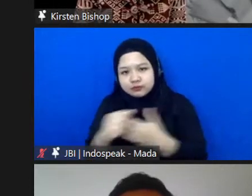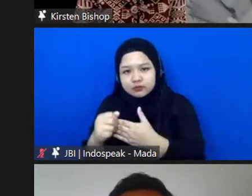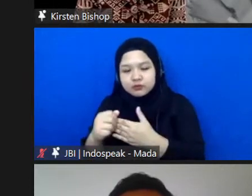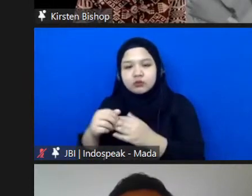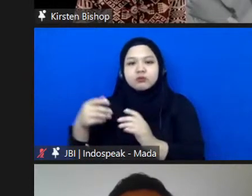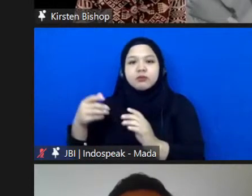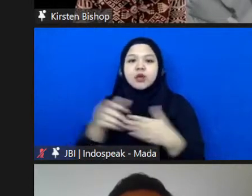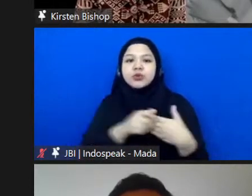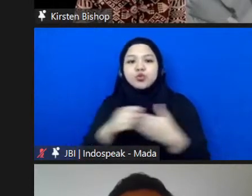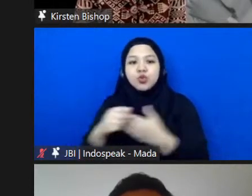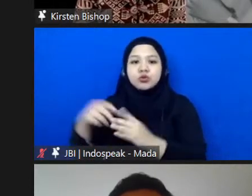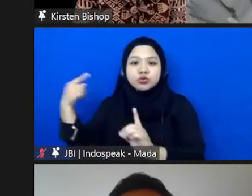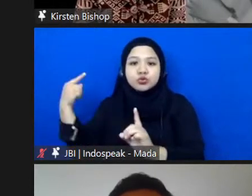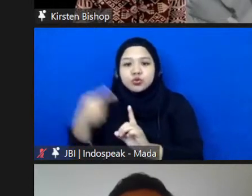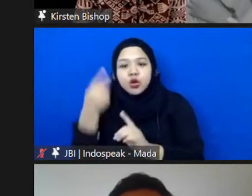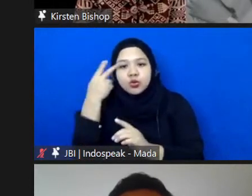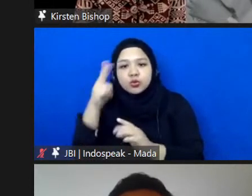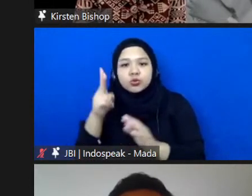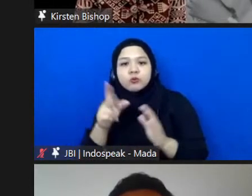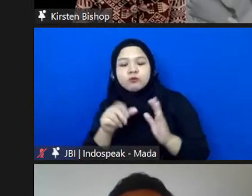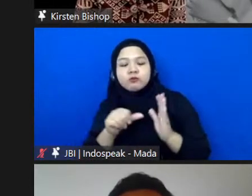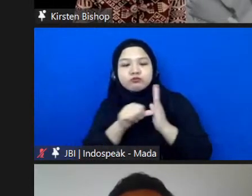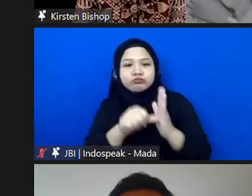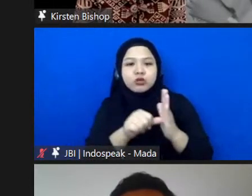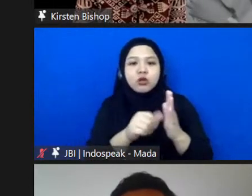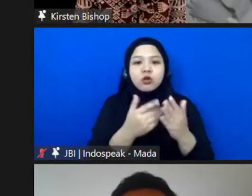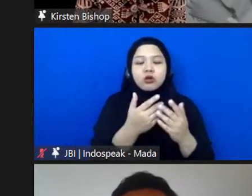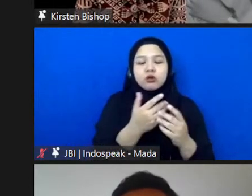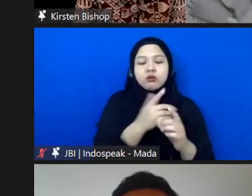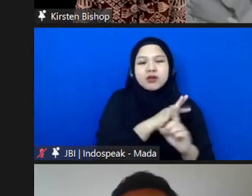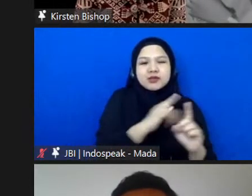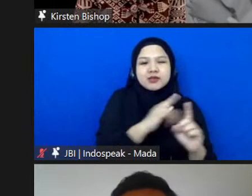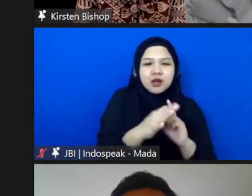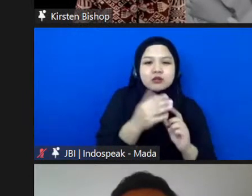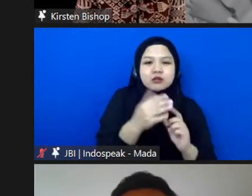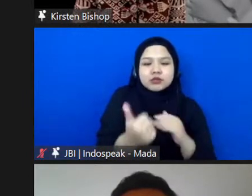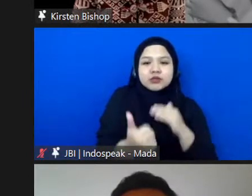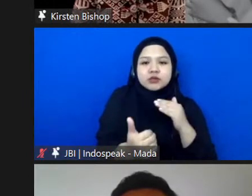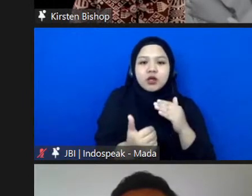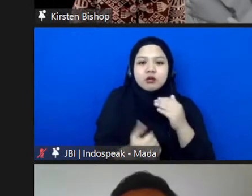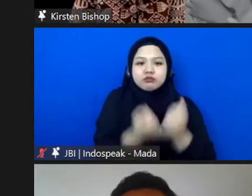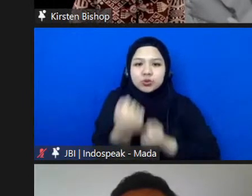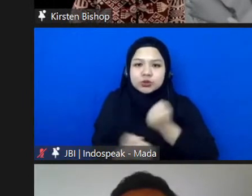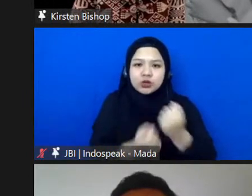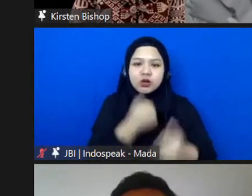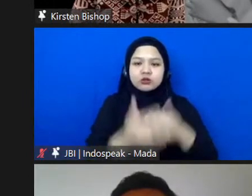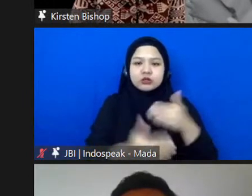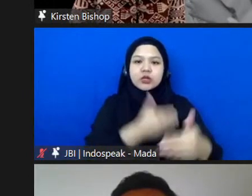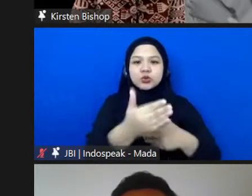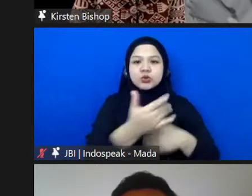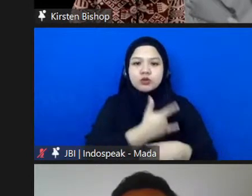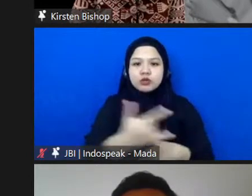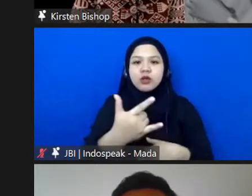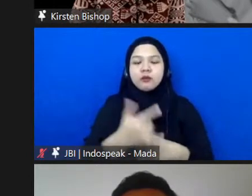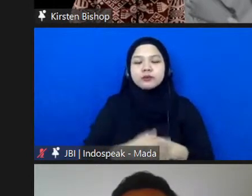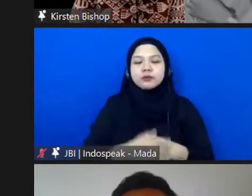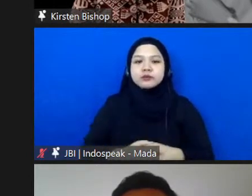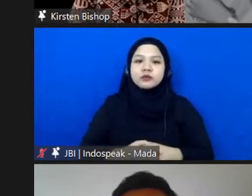will help community to sustain their efforts, and it gives them